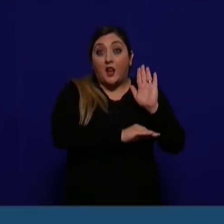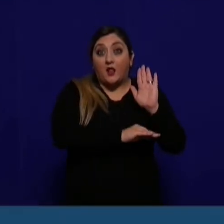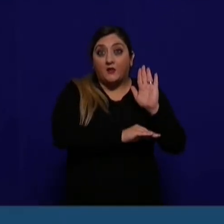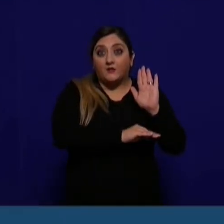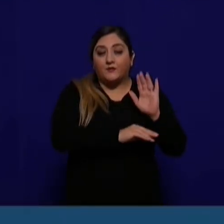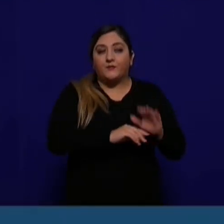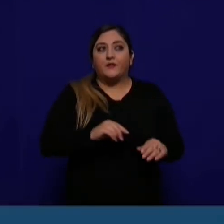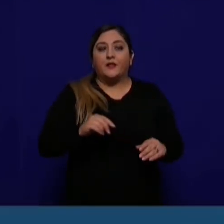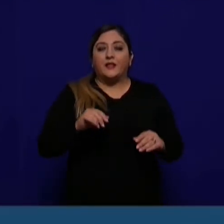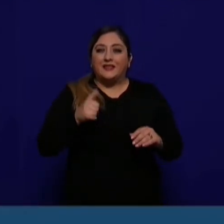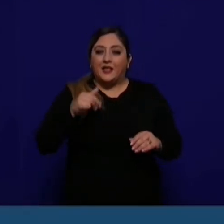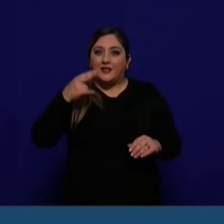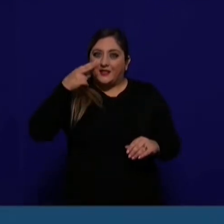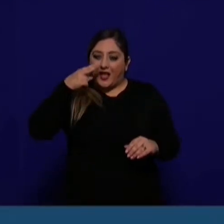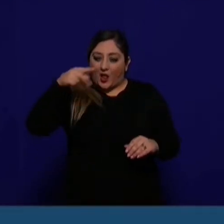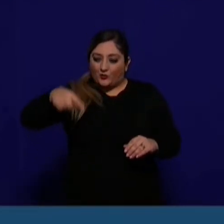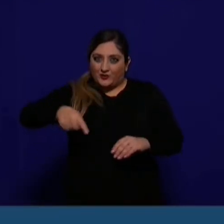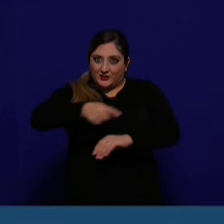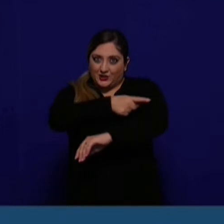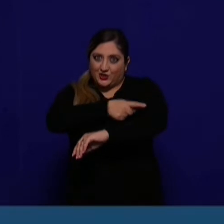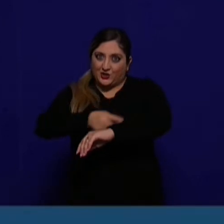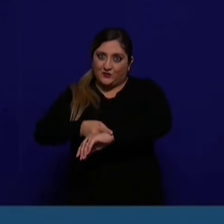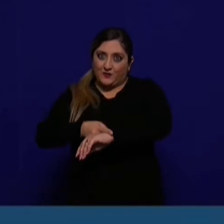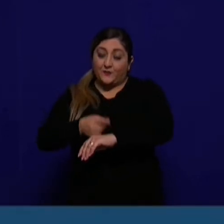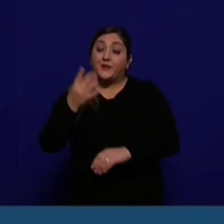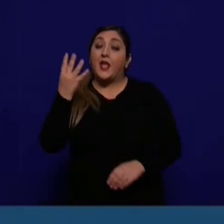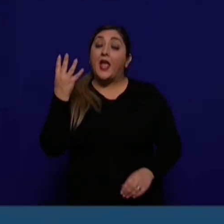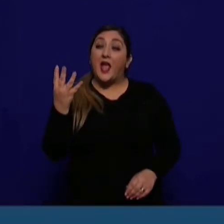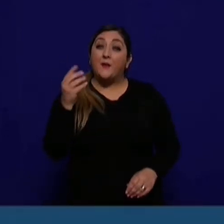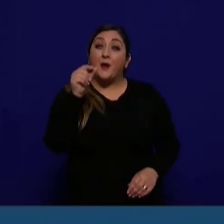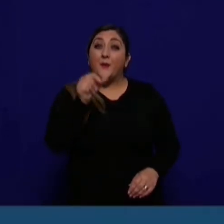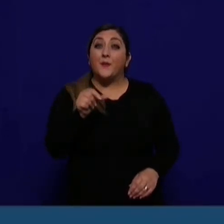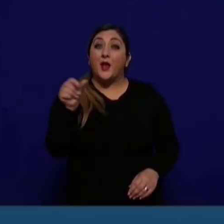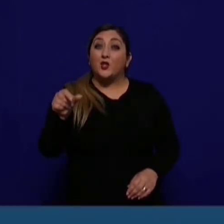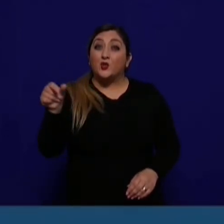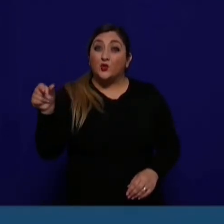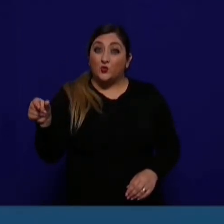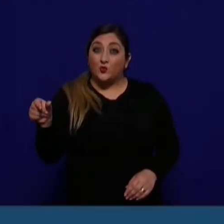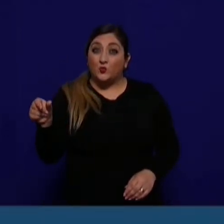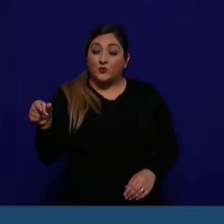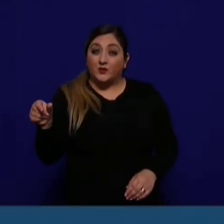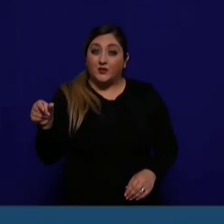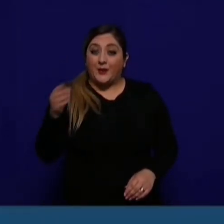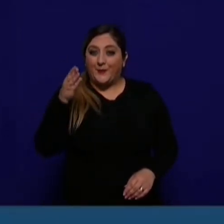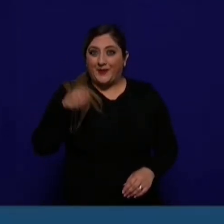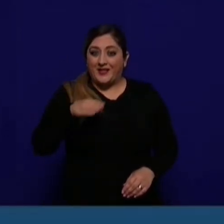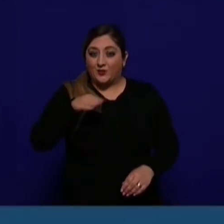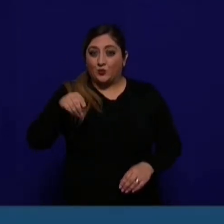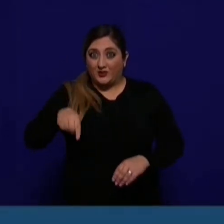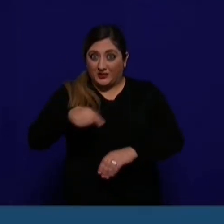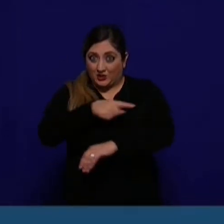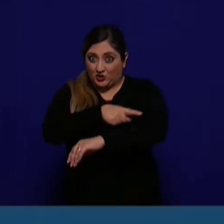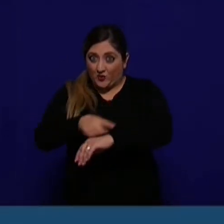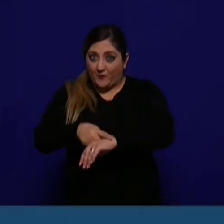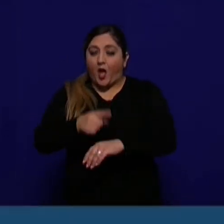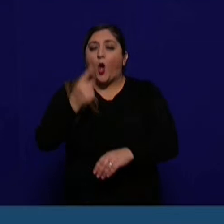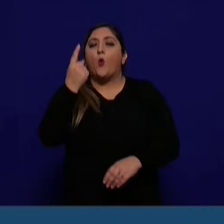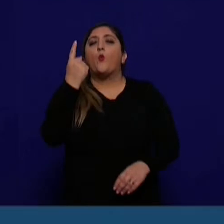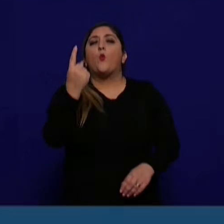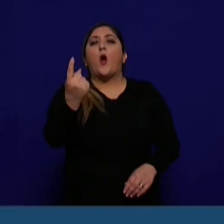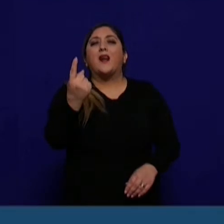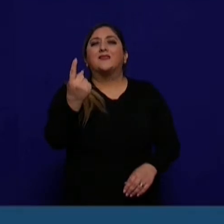peress li matul dil-ġimgħa kellna 4 każijiet fejn kellna persuna minnhom li kellha l fuq minn 90 sena lura hemmhekk kellna naqa'